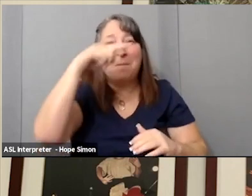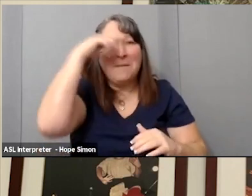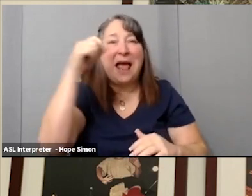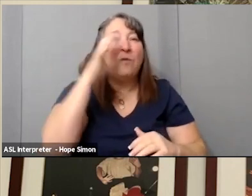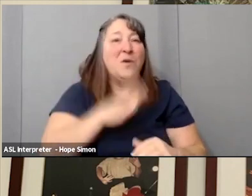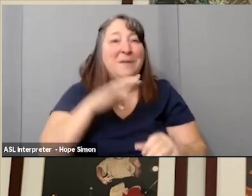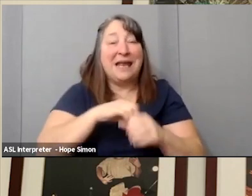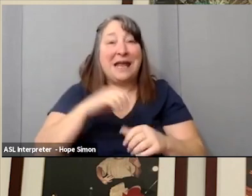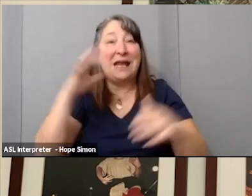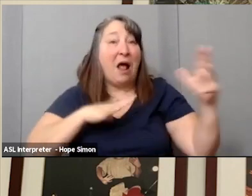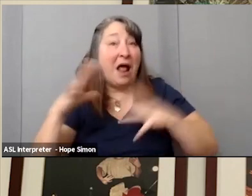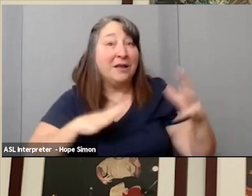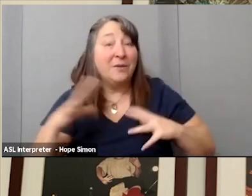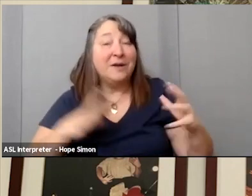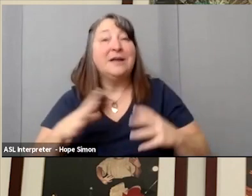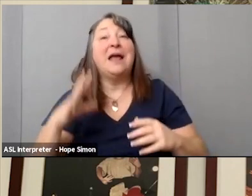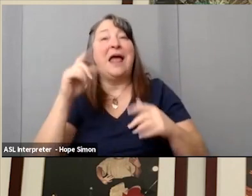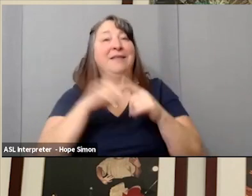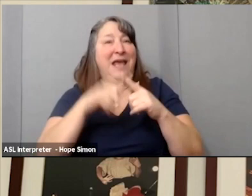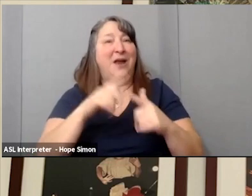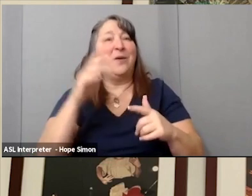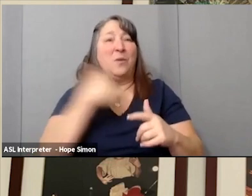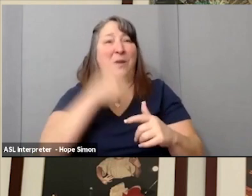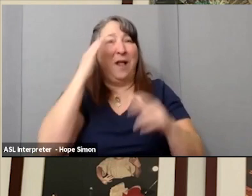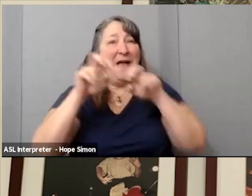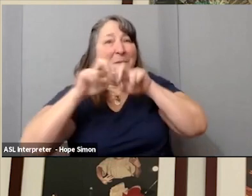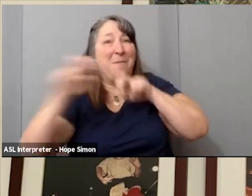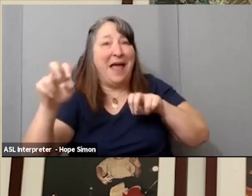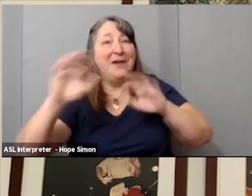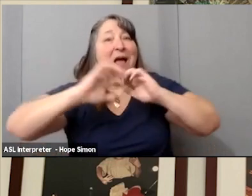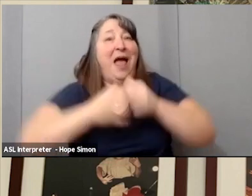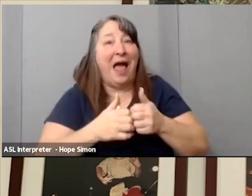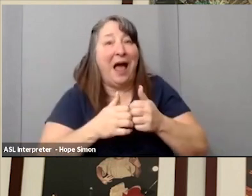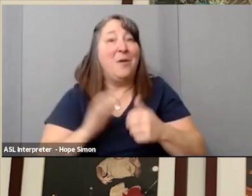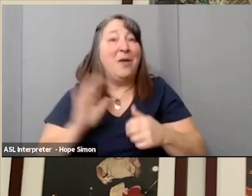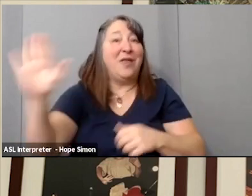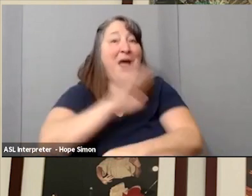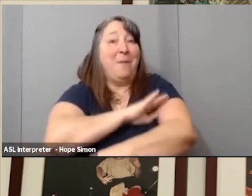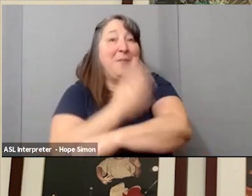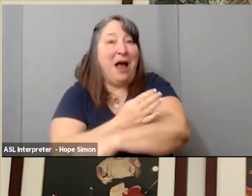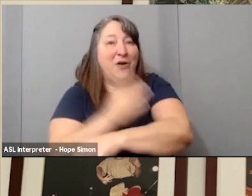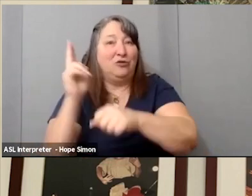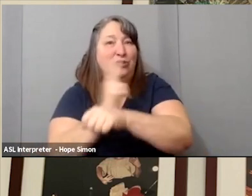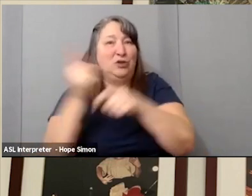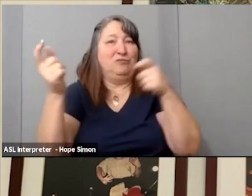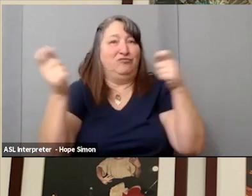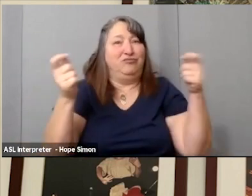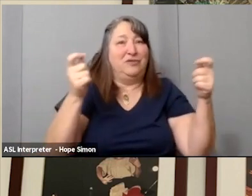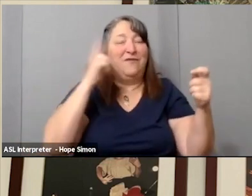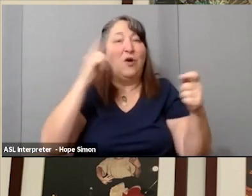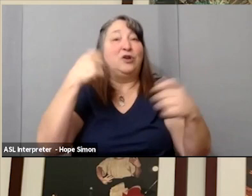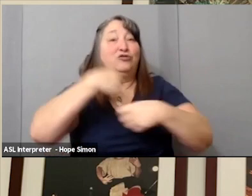Hollywood, and then you will hear from our esteemed group of guest speakers on how they are harnessing the power of their voice and